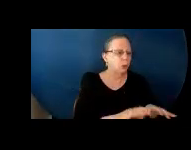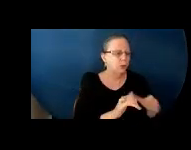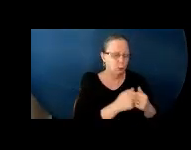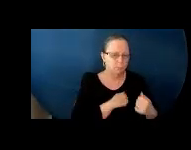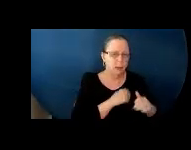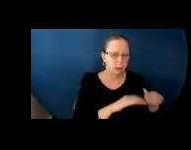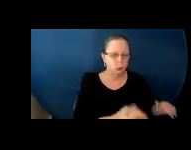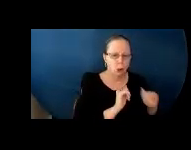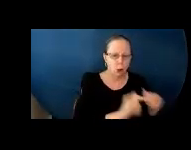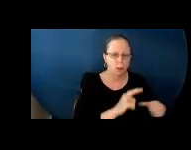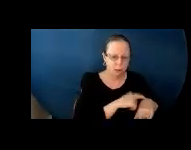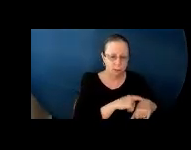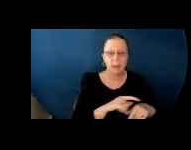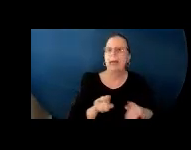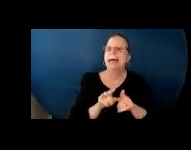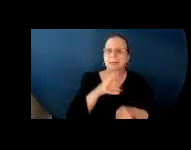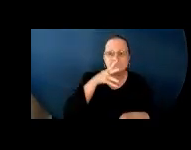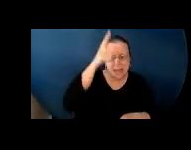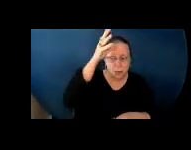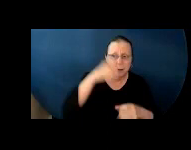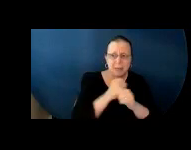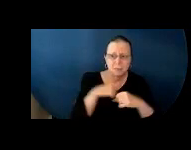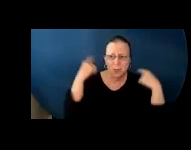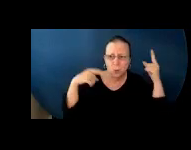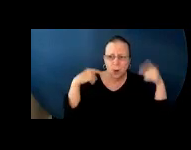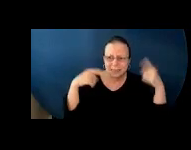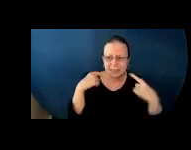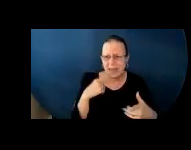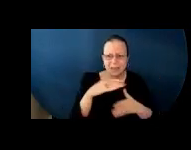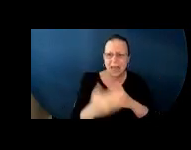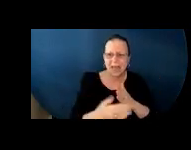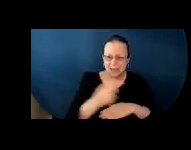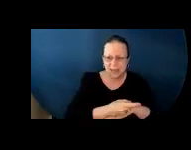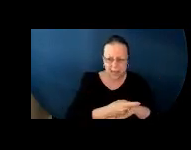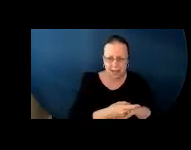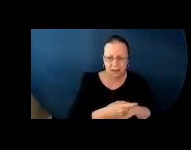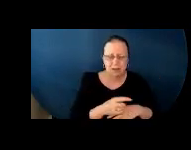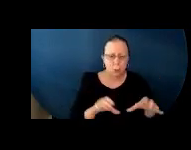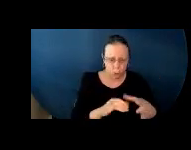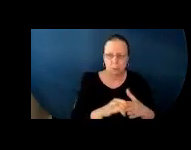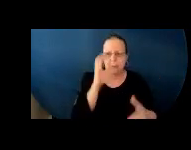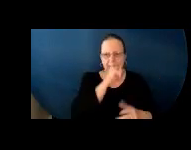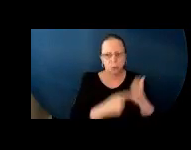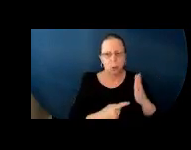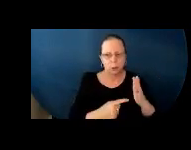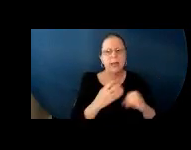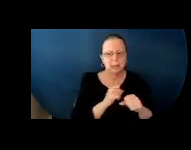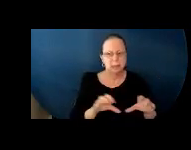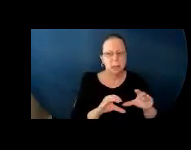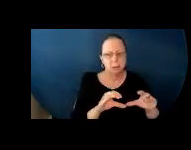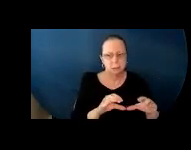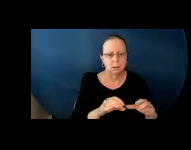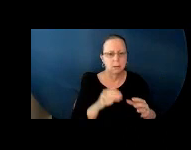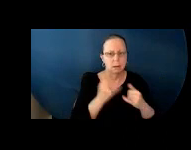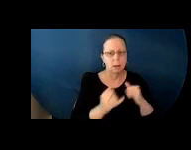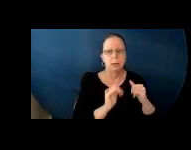time. And look, as a parent, it drives me crazy that they always pick at the end of the day to do it. But guess what? It gets done, right? So ultimately, their choice, but